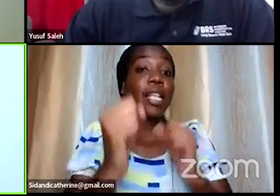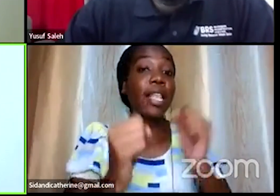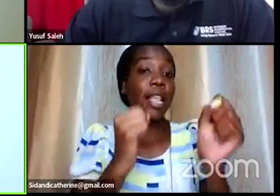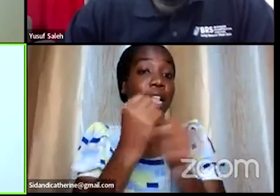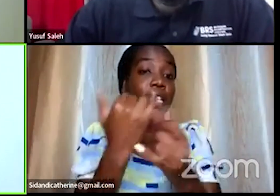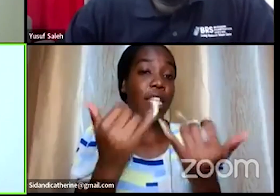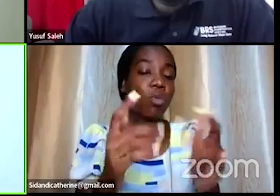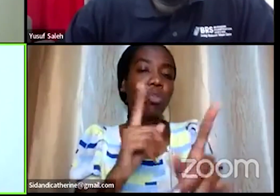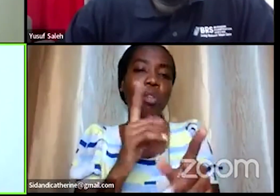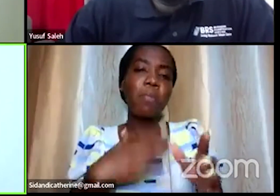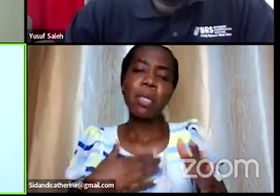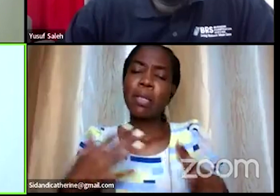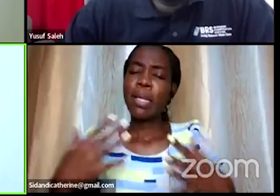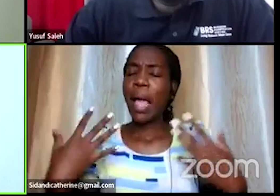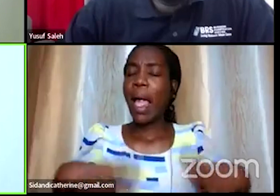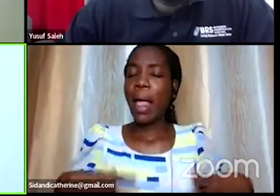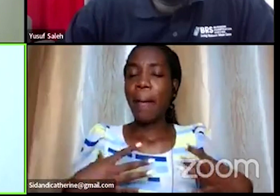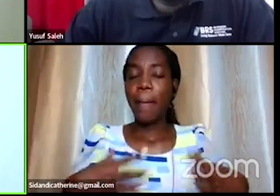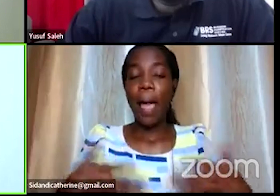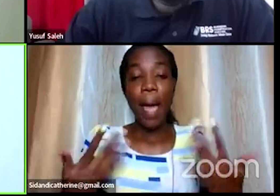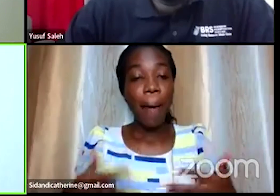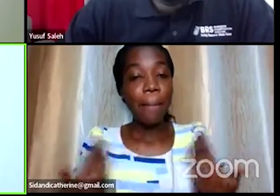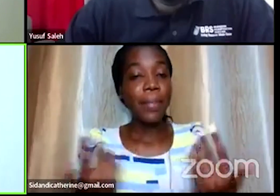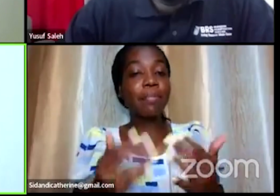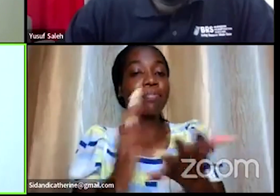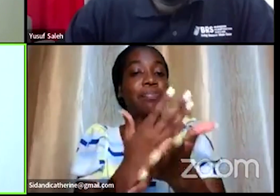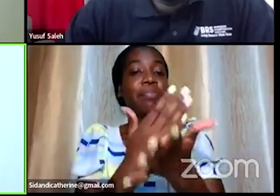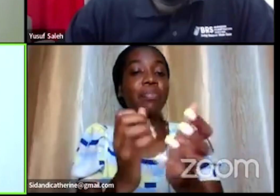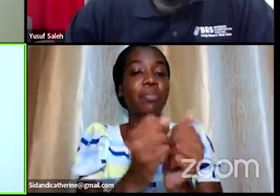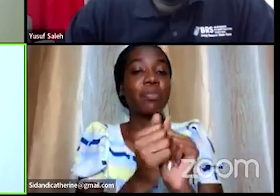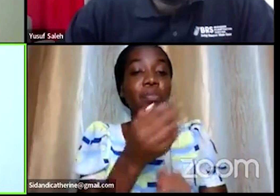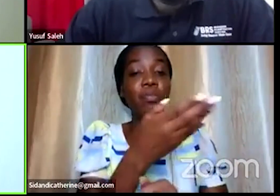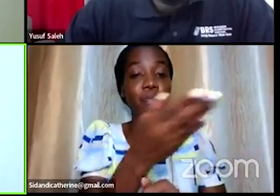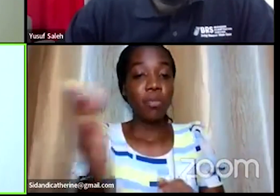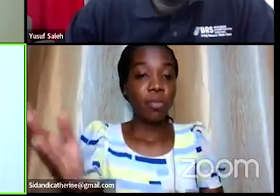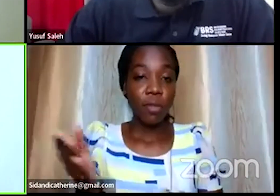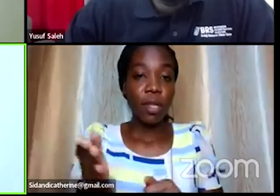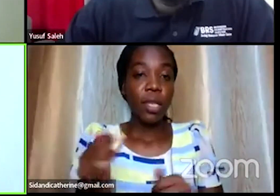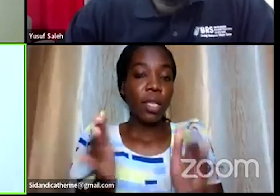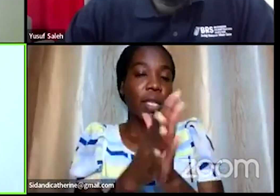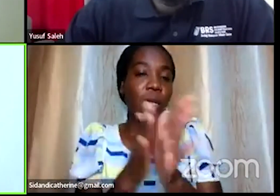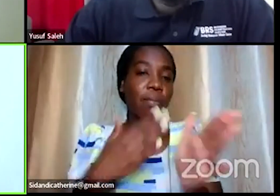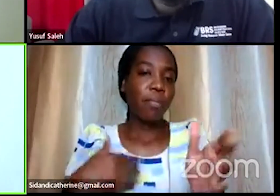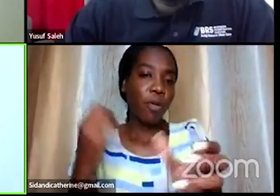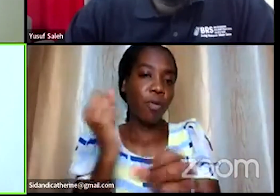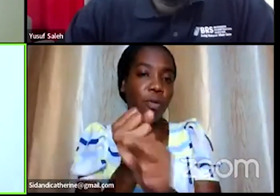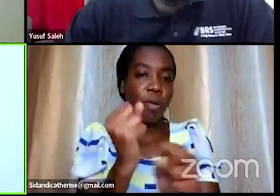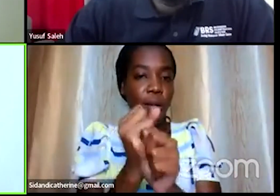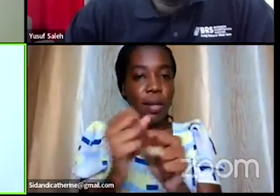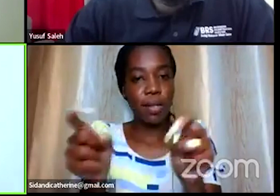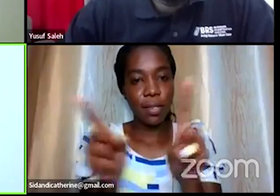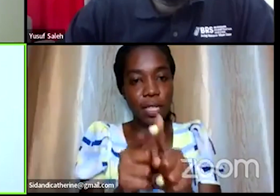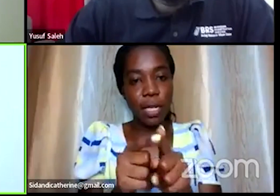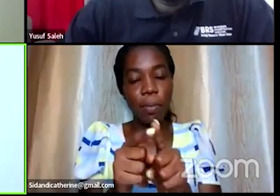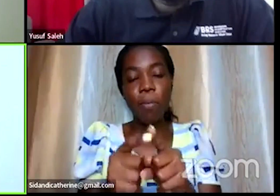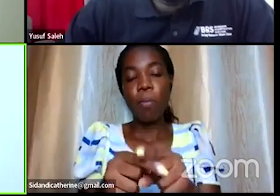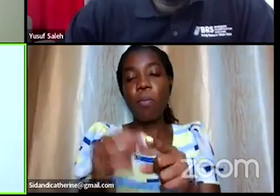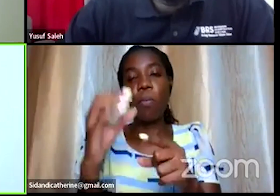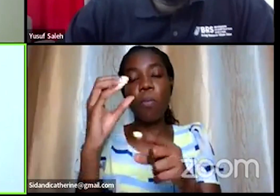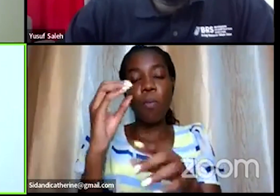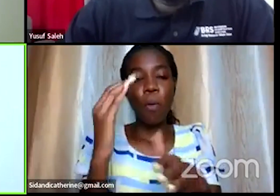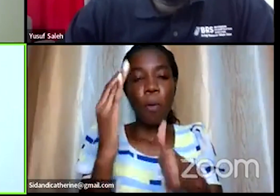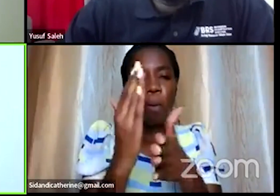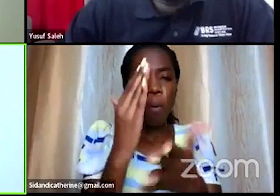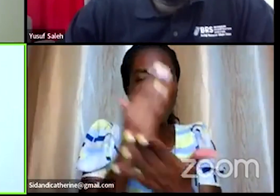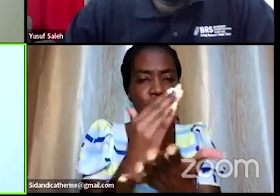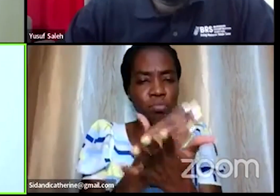I'm glad to share with you what I've learned. And I work as a operations manager with one